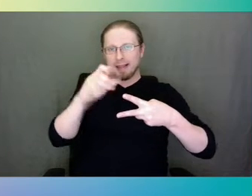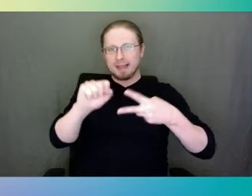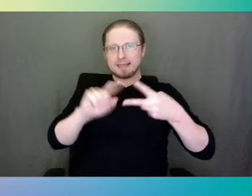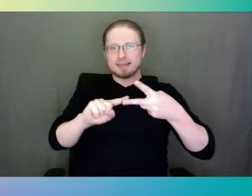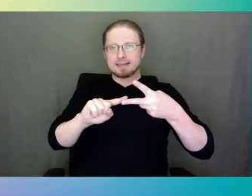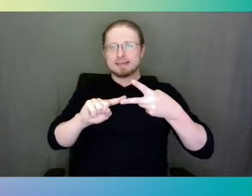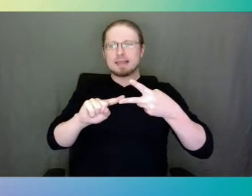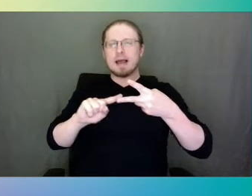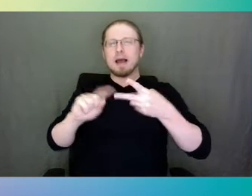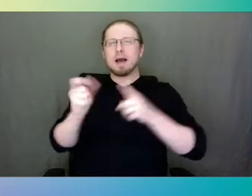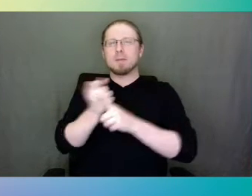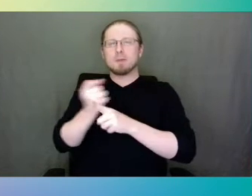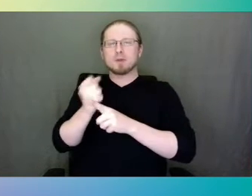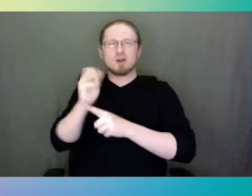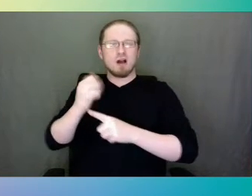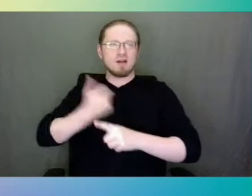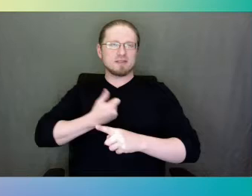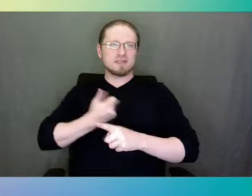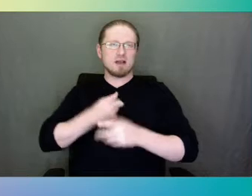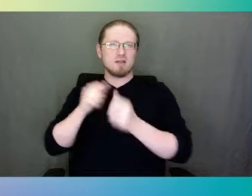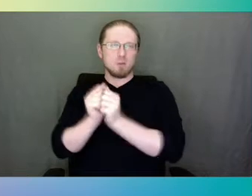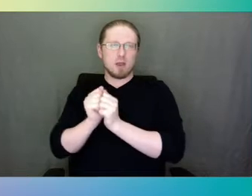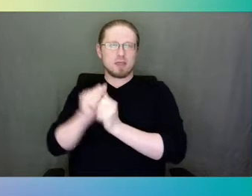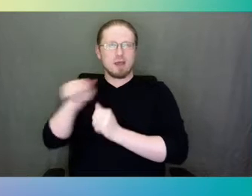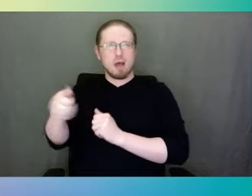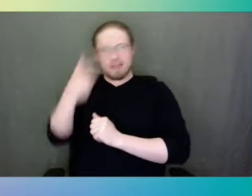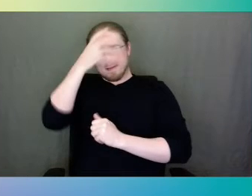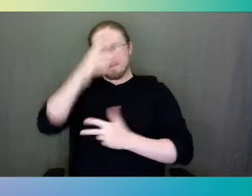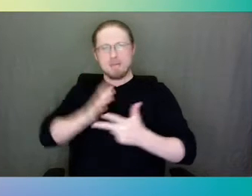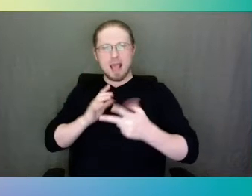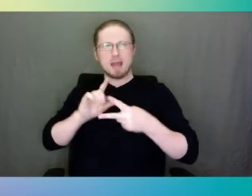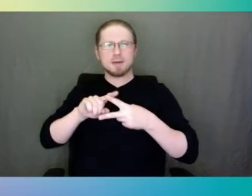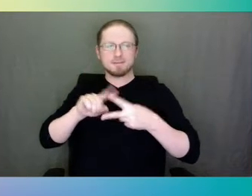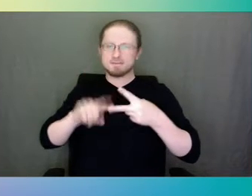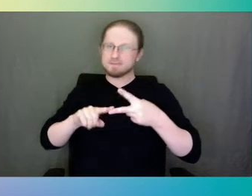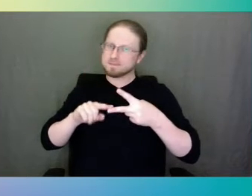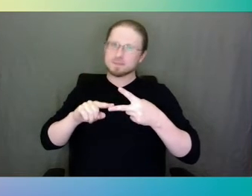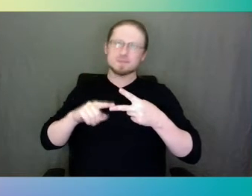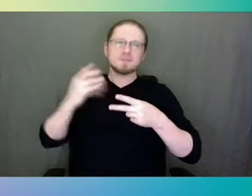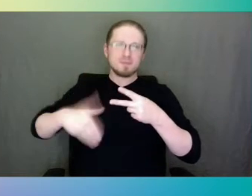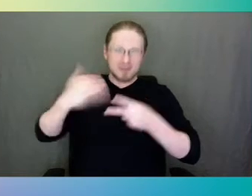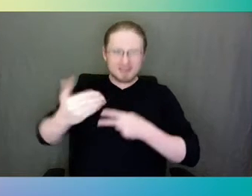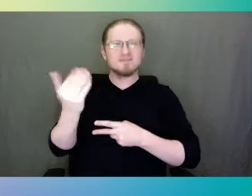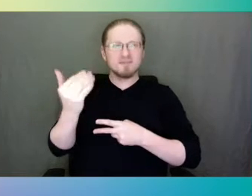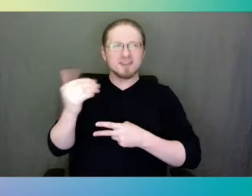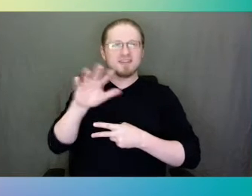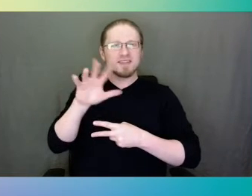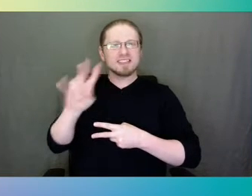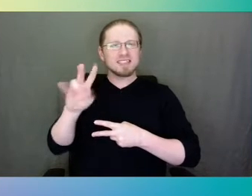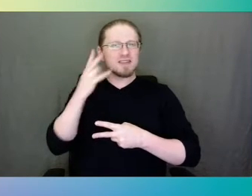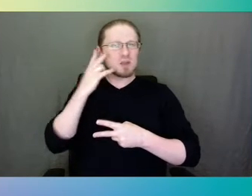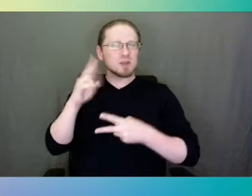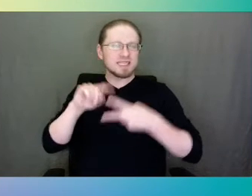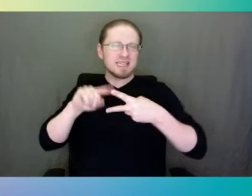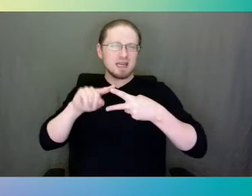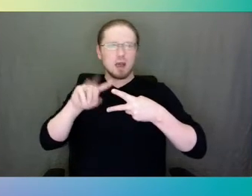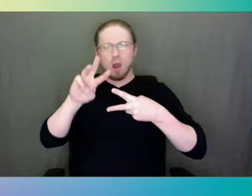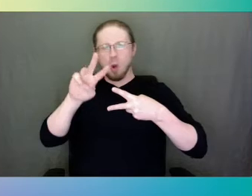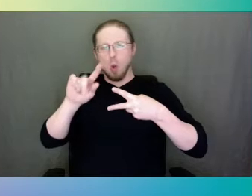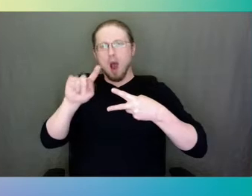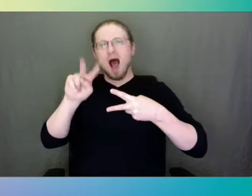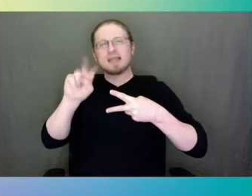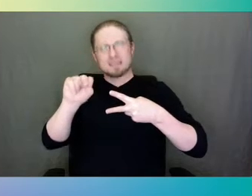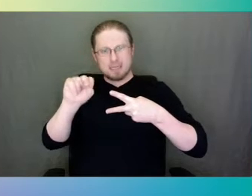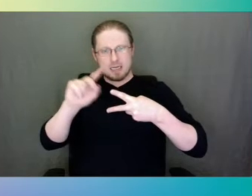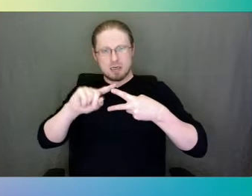and abusers of themselves with mankind. 1560, watan, and you can see they spelled wanton differently just 3